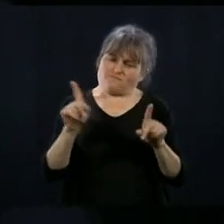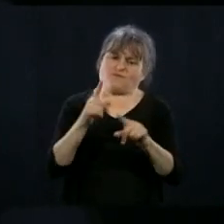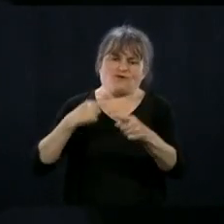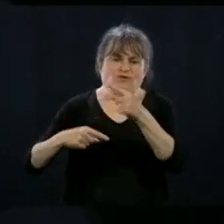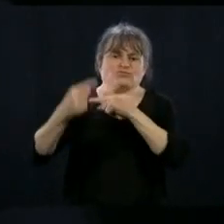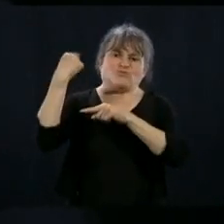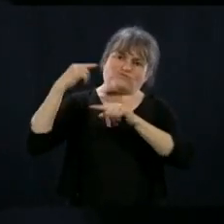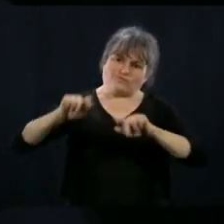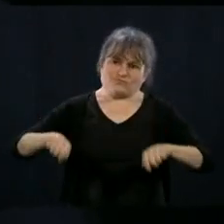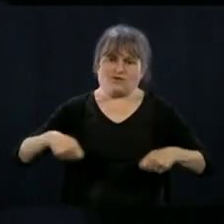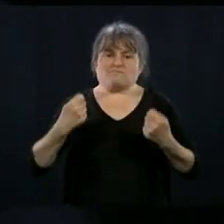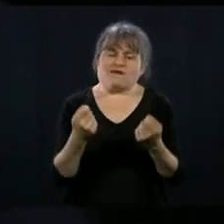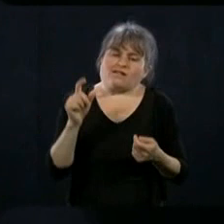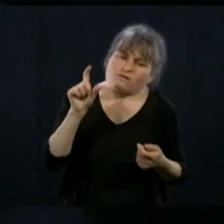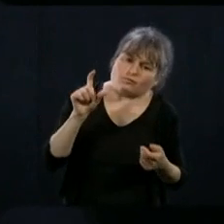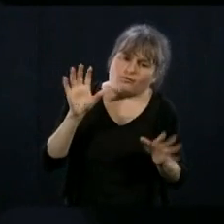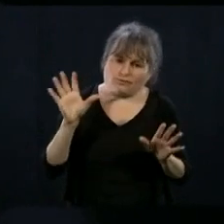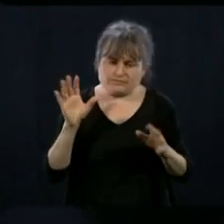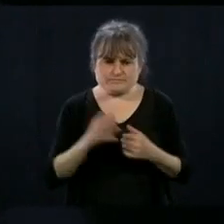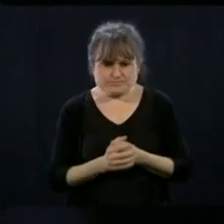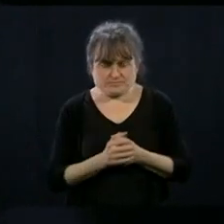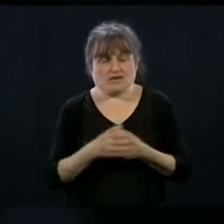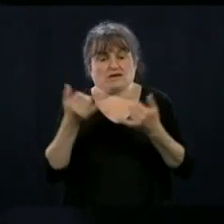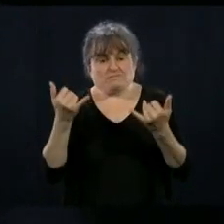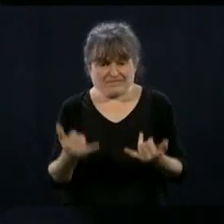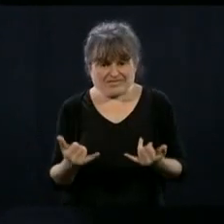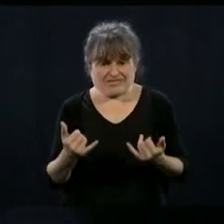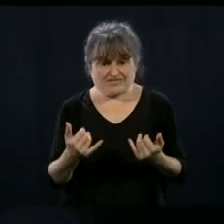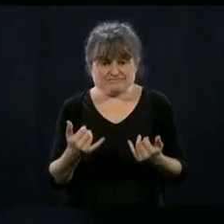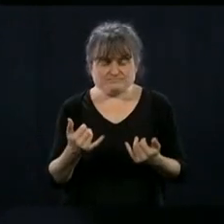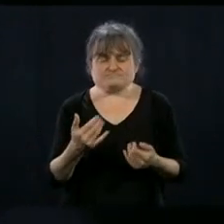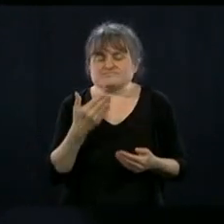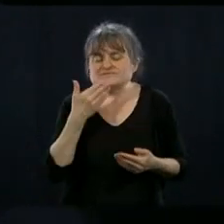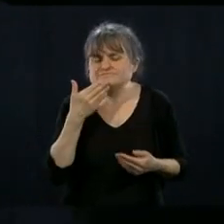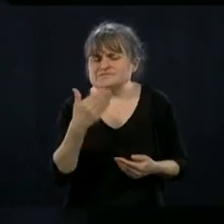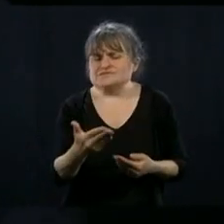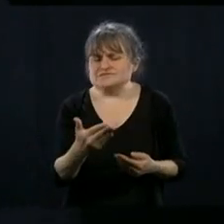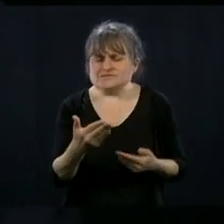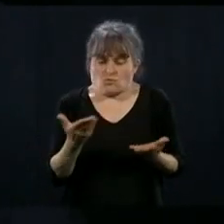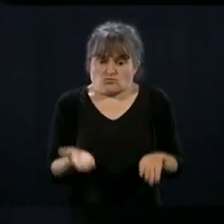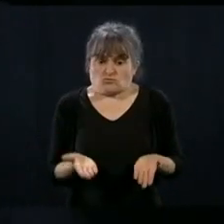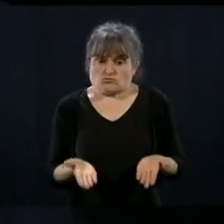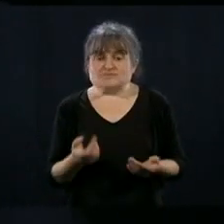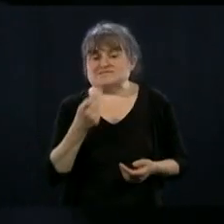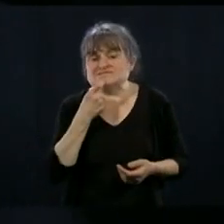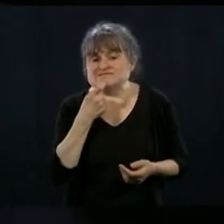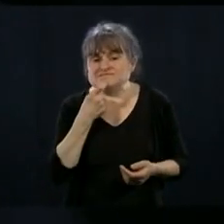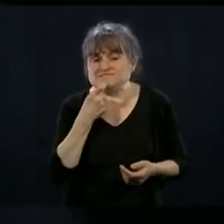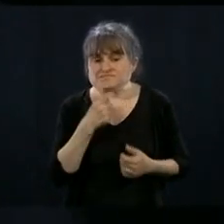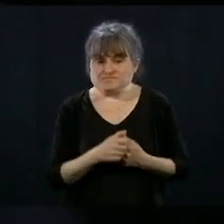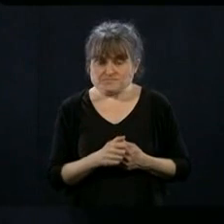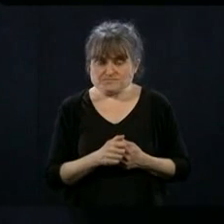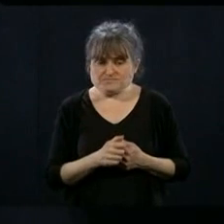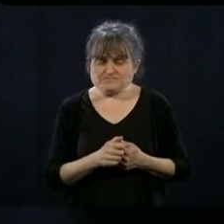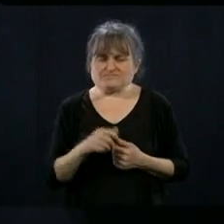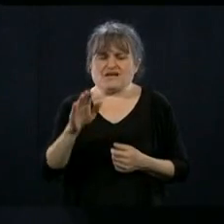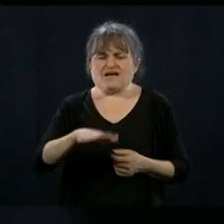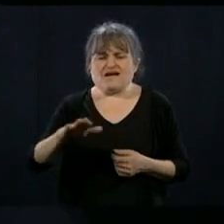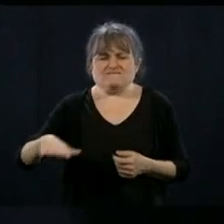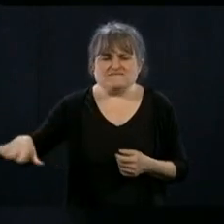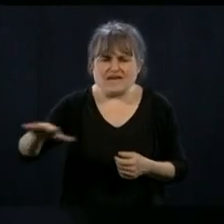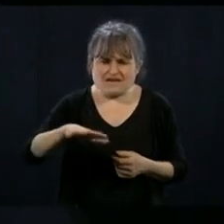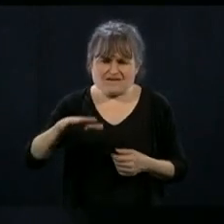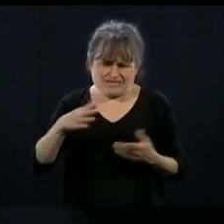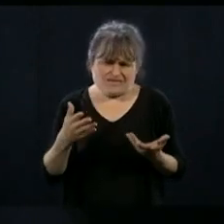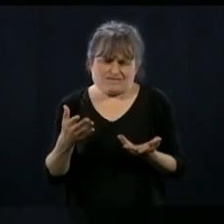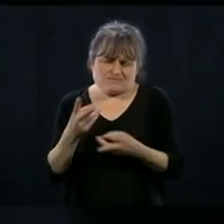situation. I'd like to end with my daily thanks. I wish to thank the people who take care of the